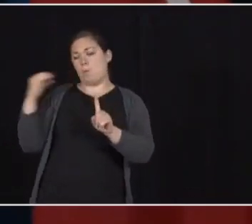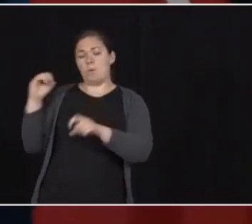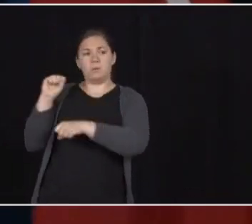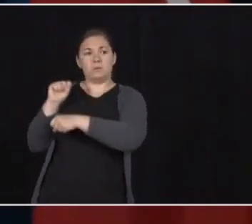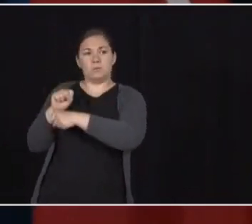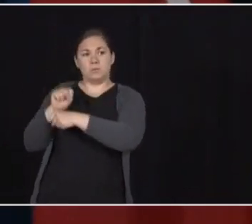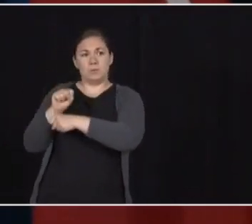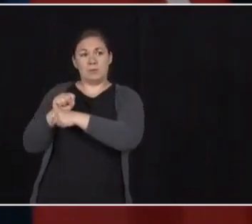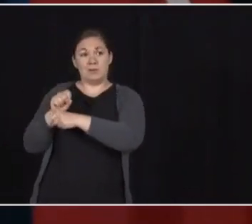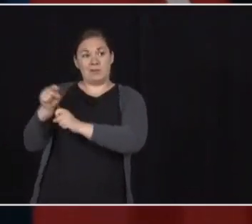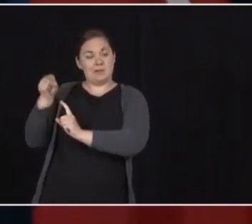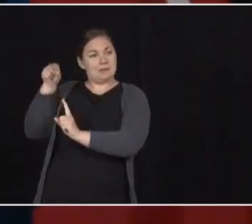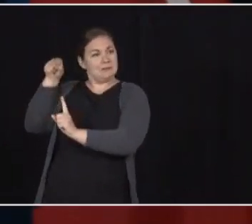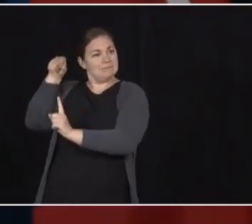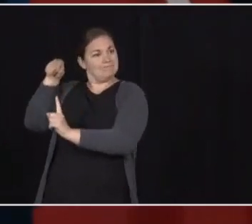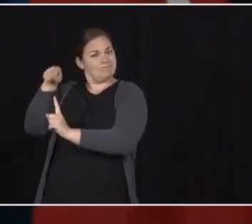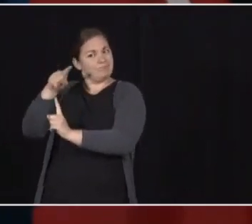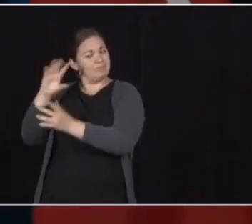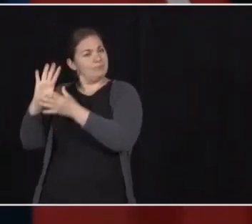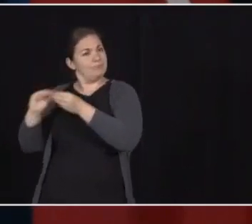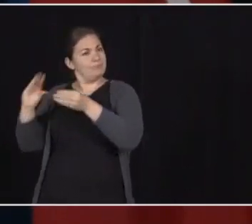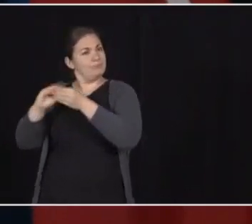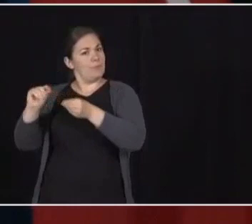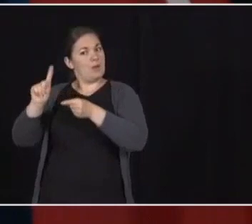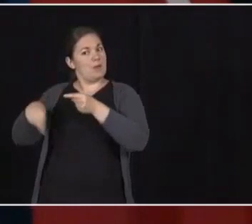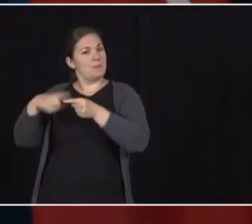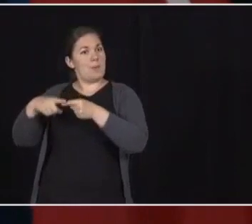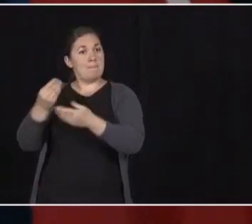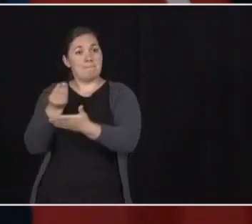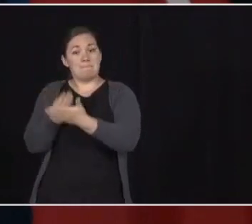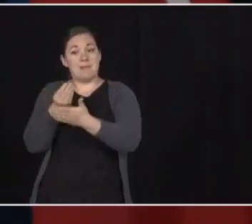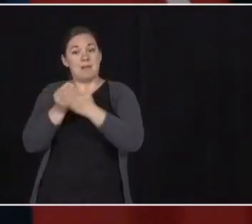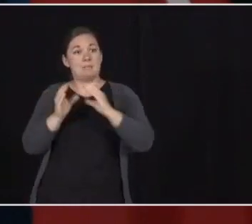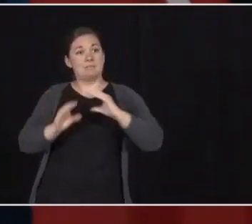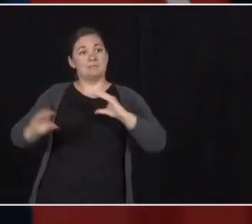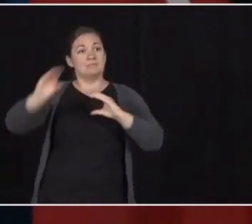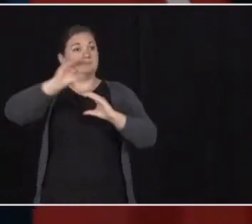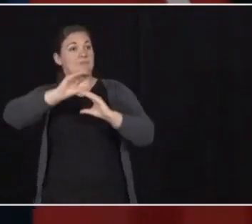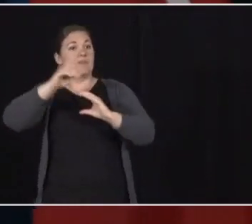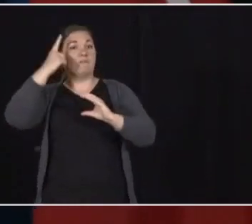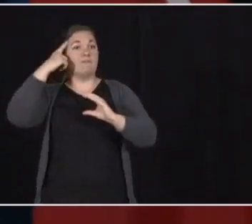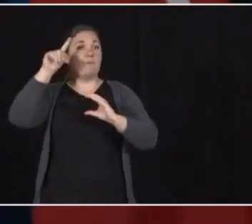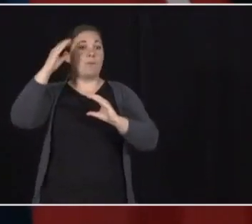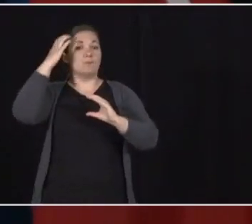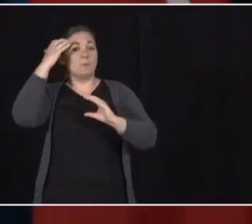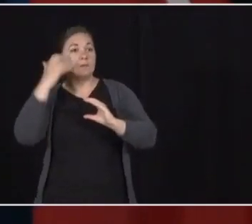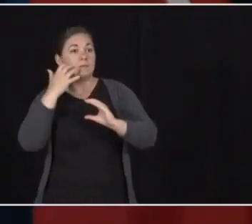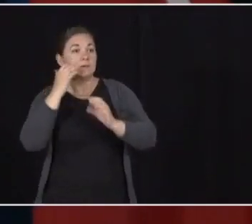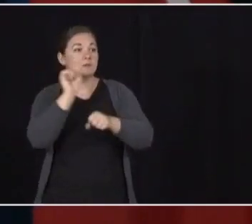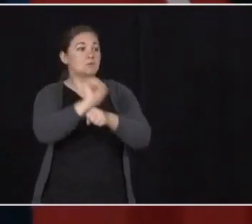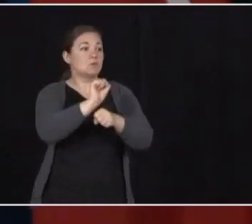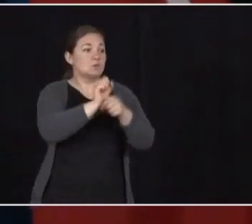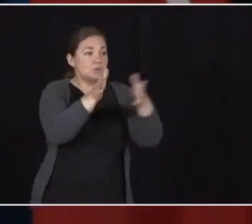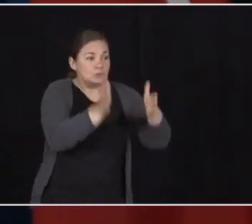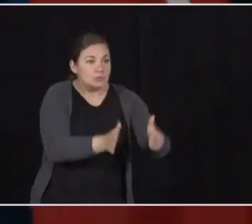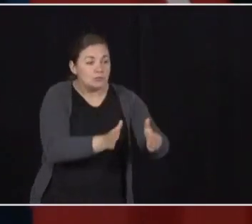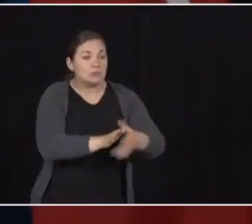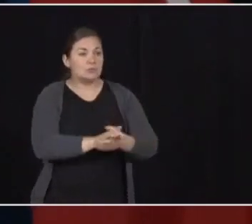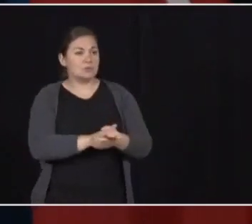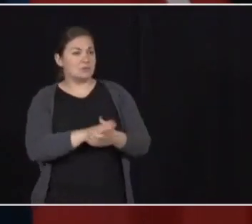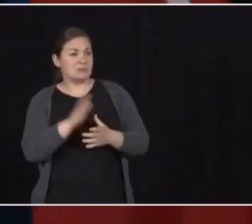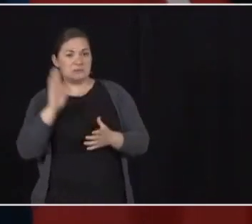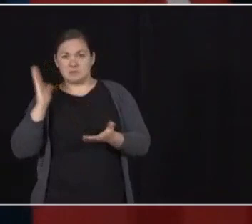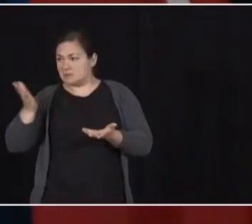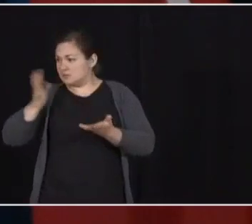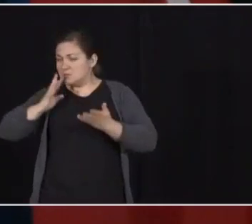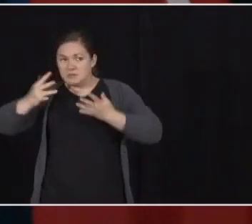the pandemic pay for hospital workers. Yes. Yet she's still hearing from a lot of people that they are working very closely with